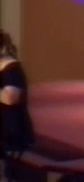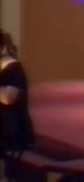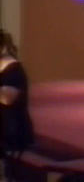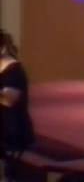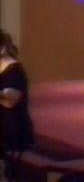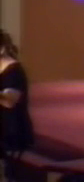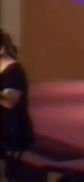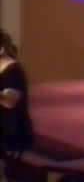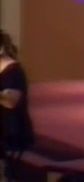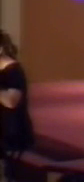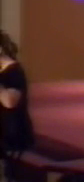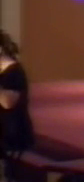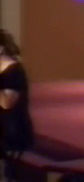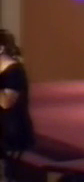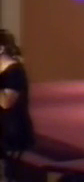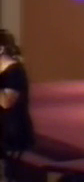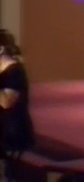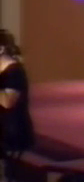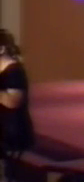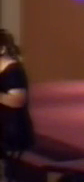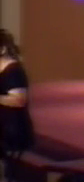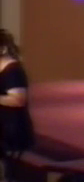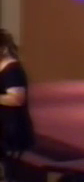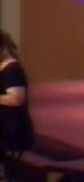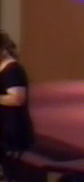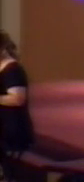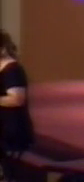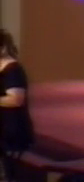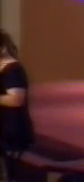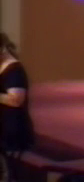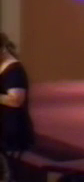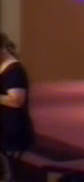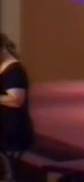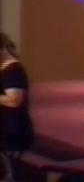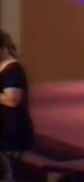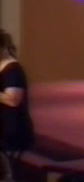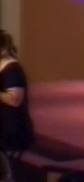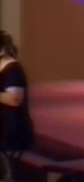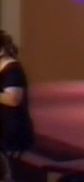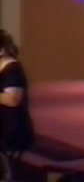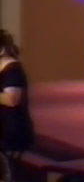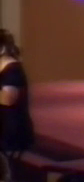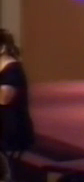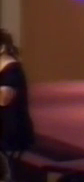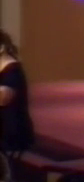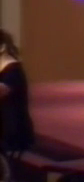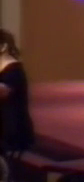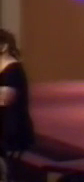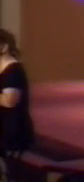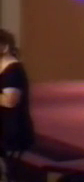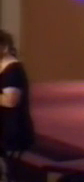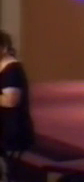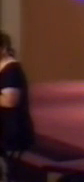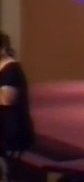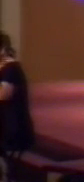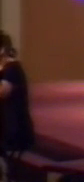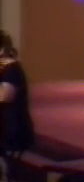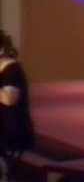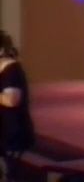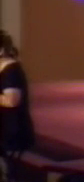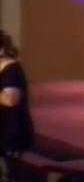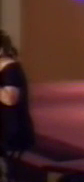your son is dead. He had to help bury these families. How many tears did he cry?